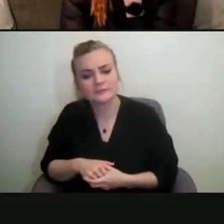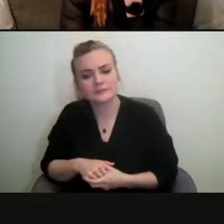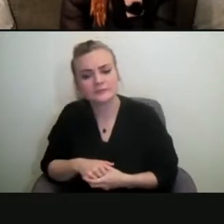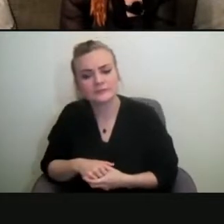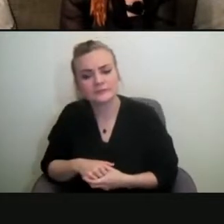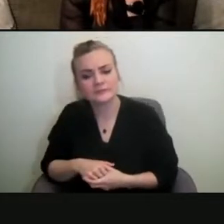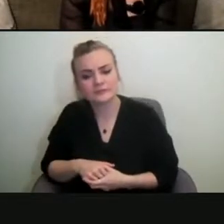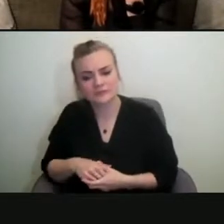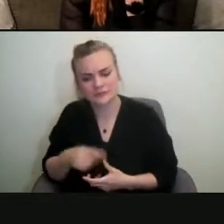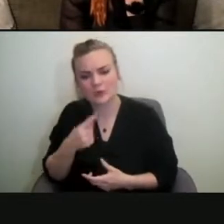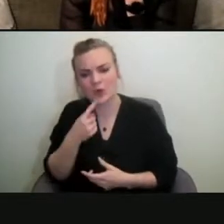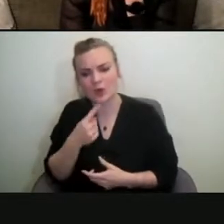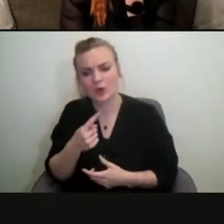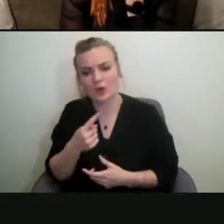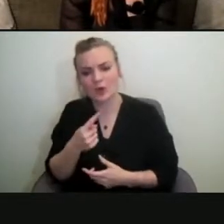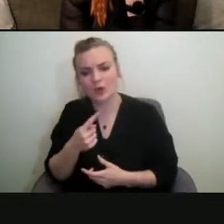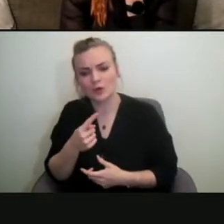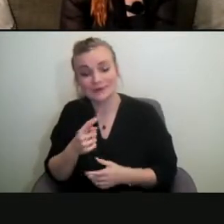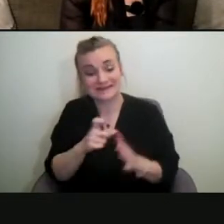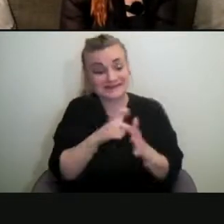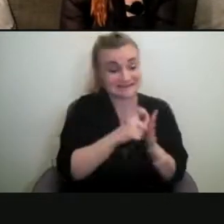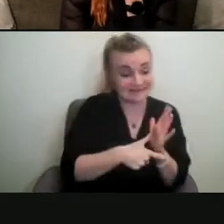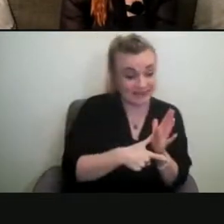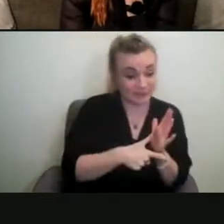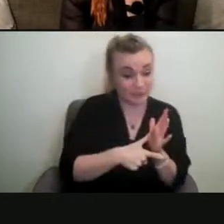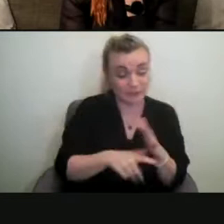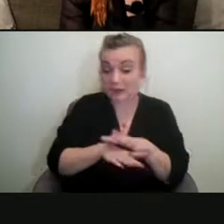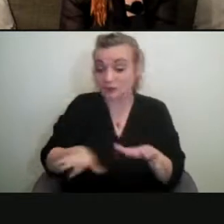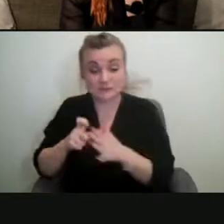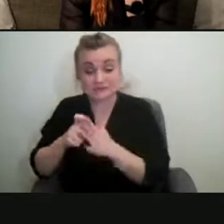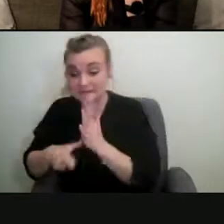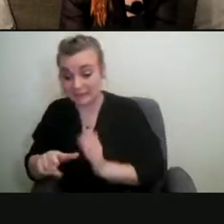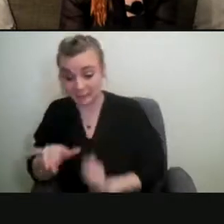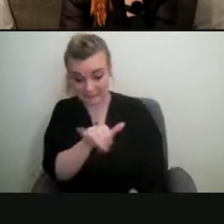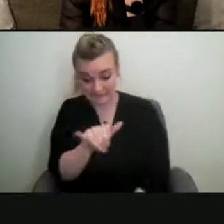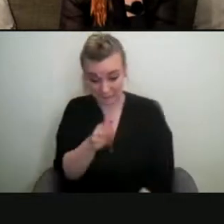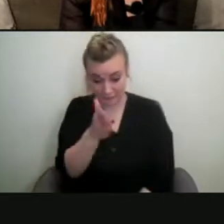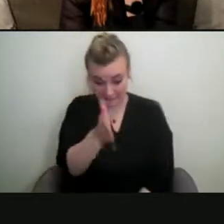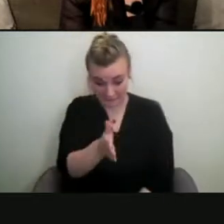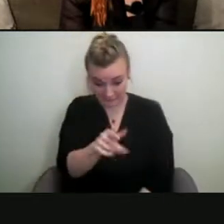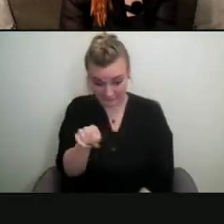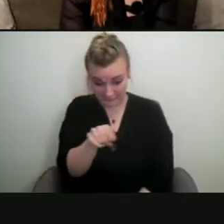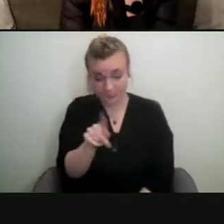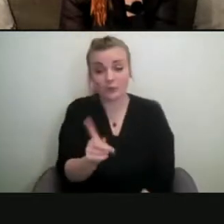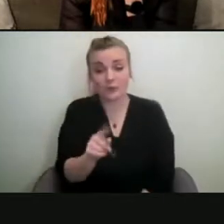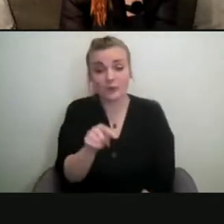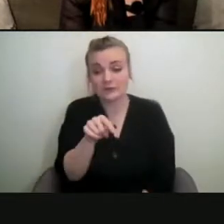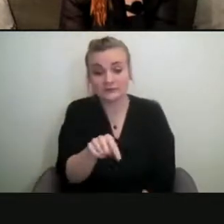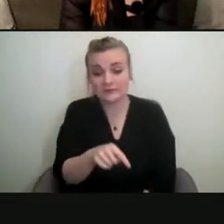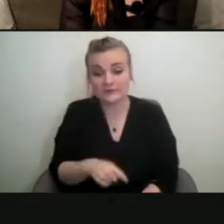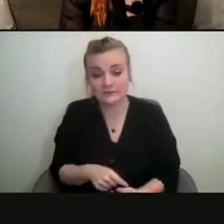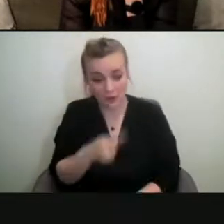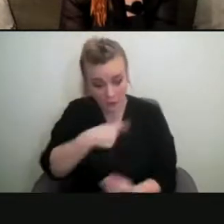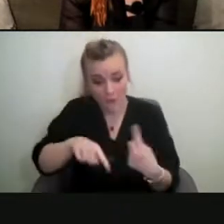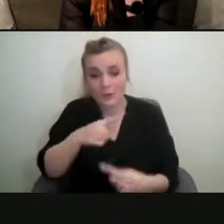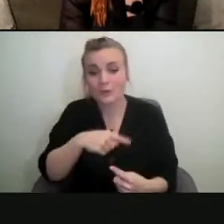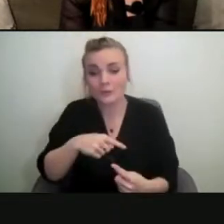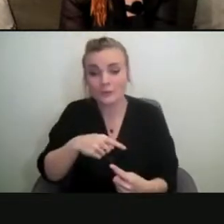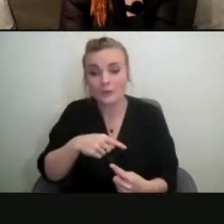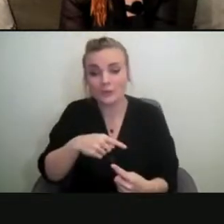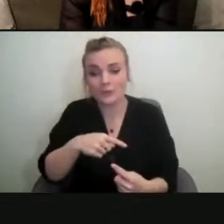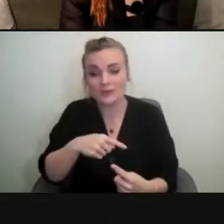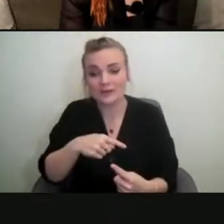main thing between disabled and not disabled people, we can really